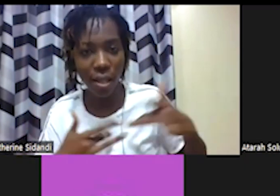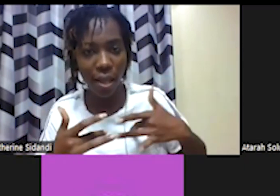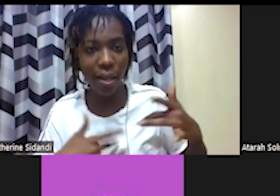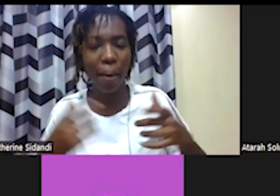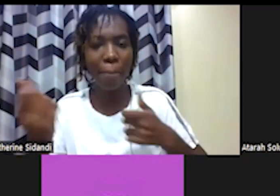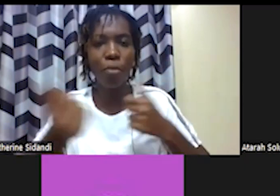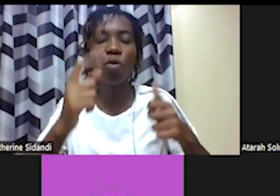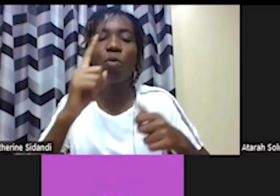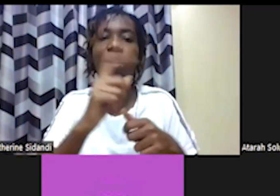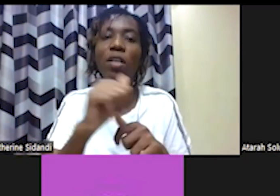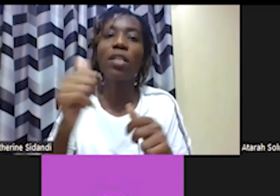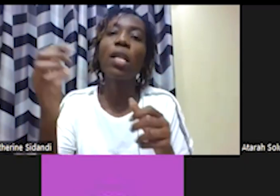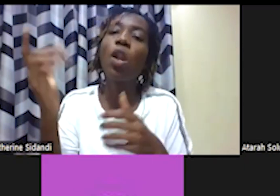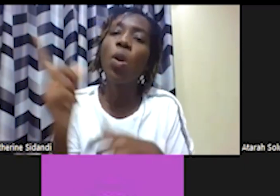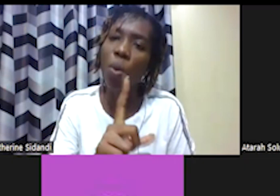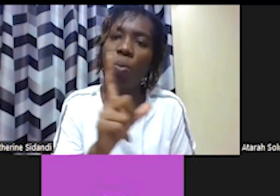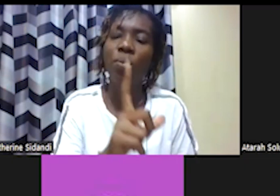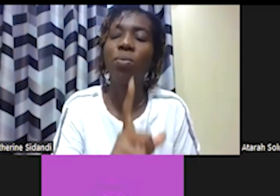pull each other down.